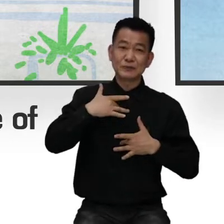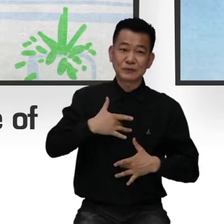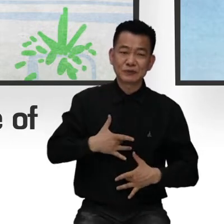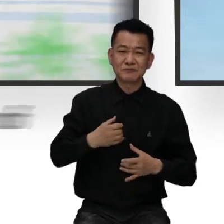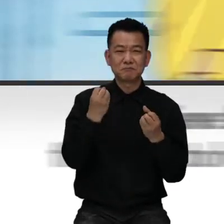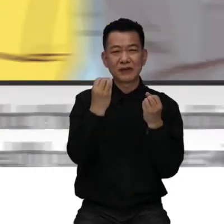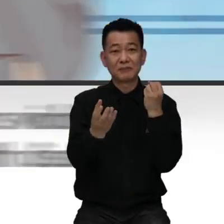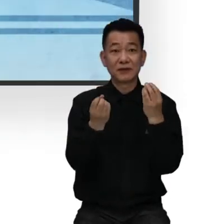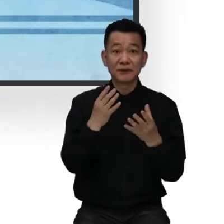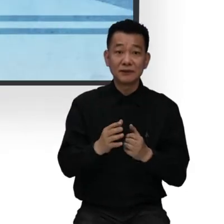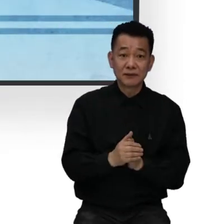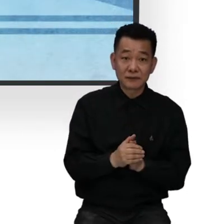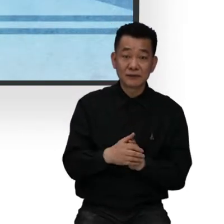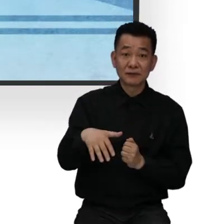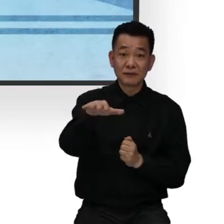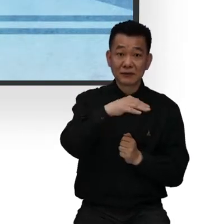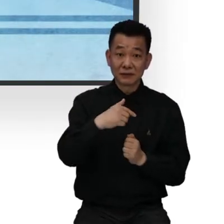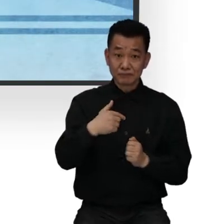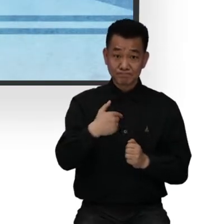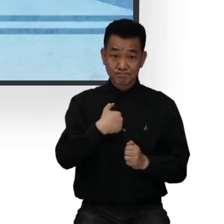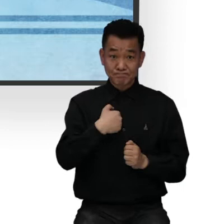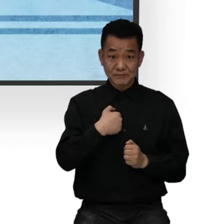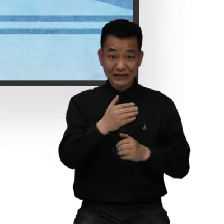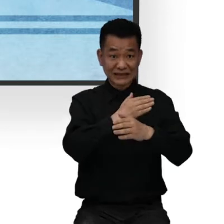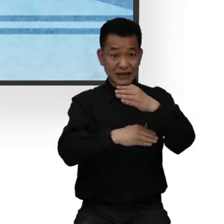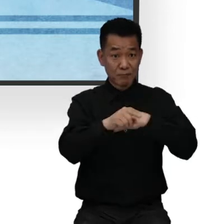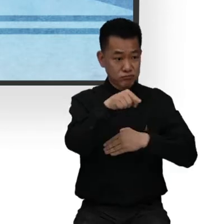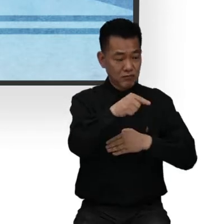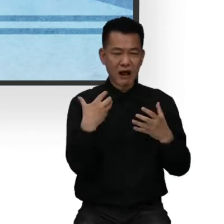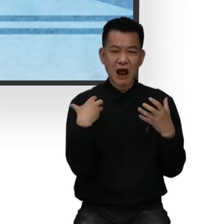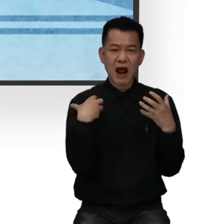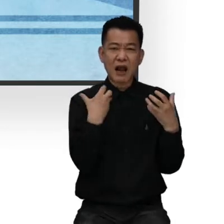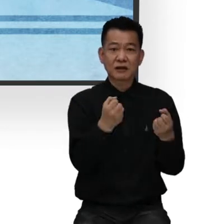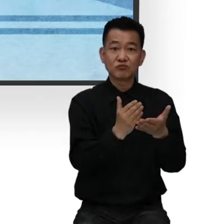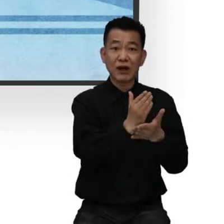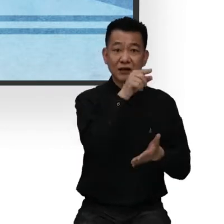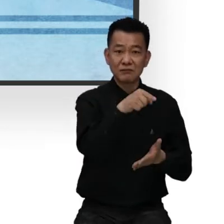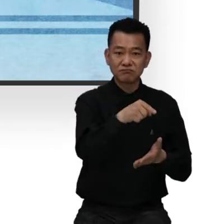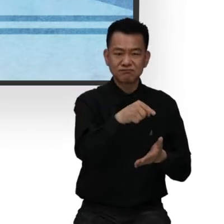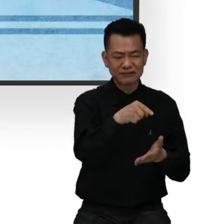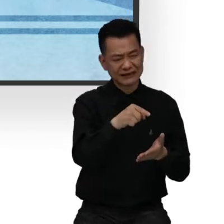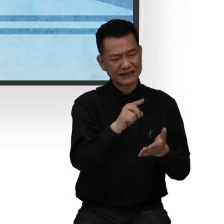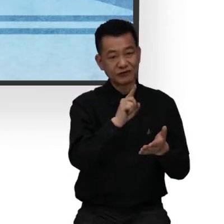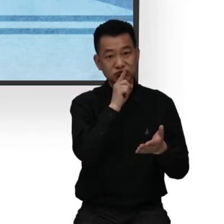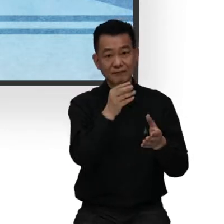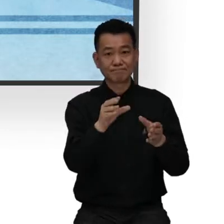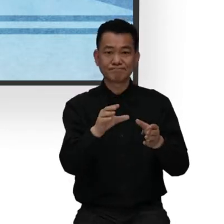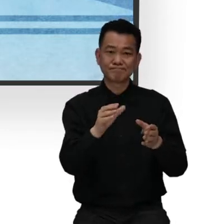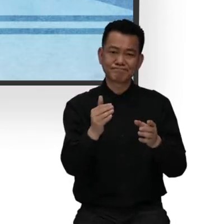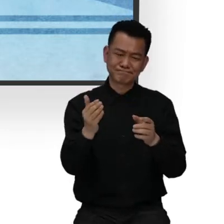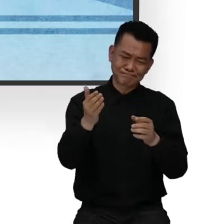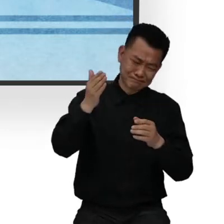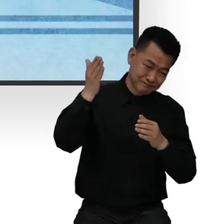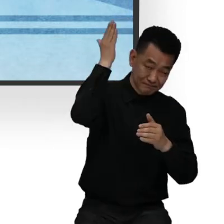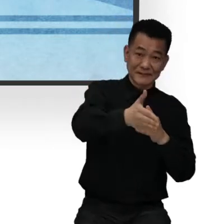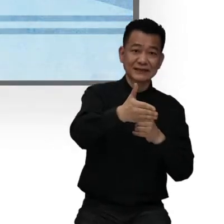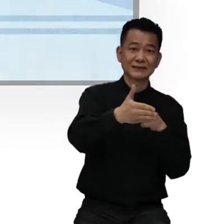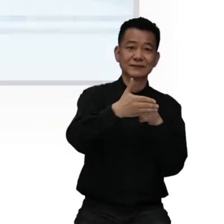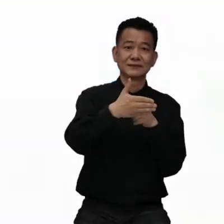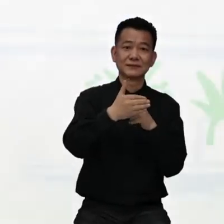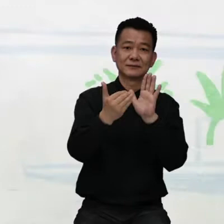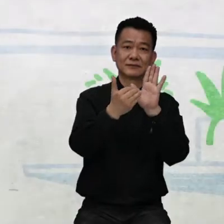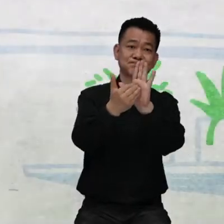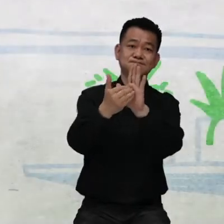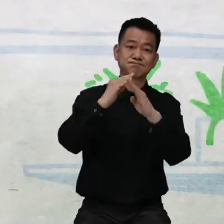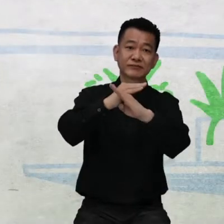frustrated. I believe that these situations violate the right to health of persons with disabilities.